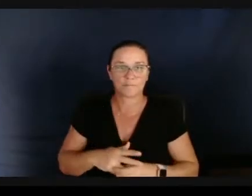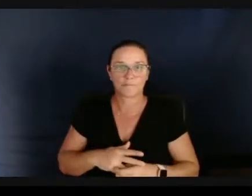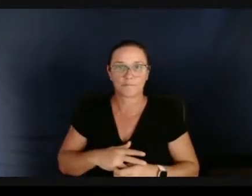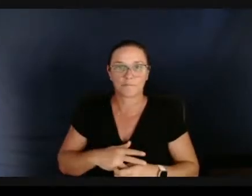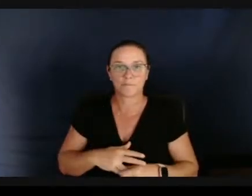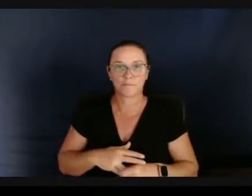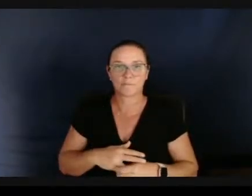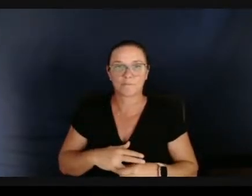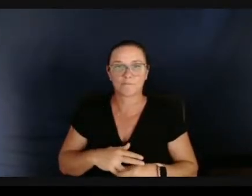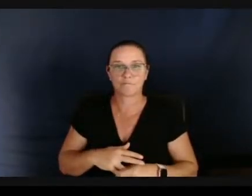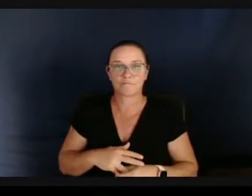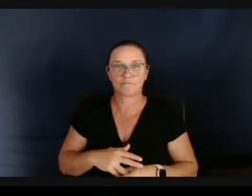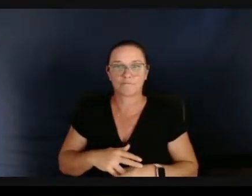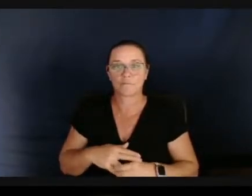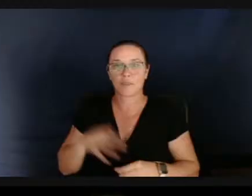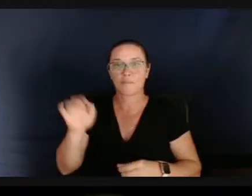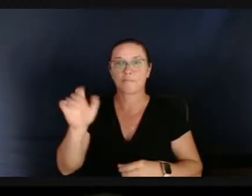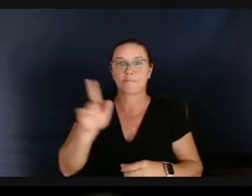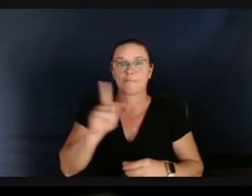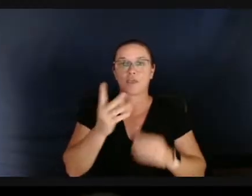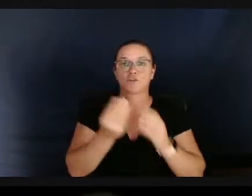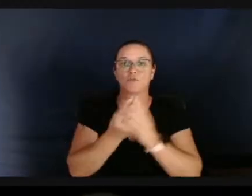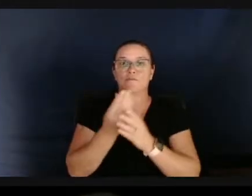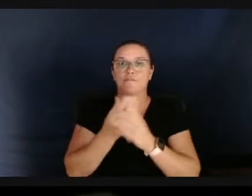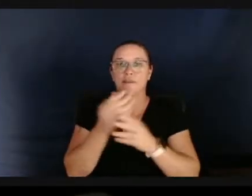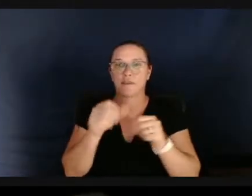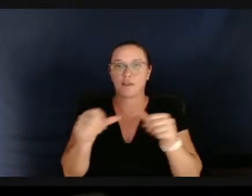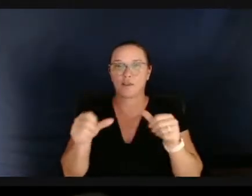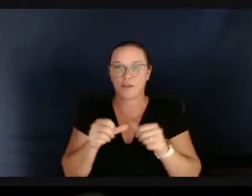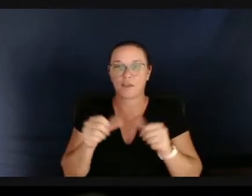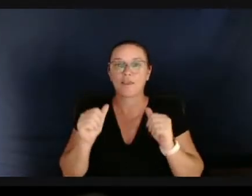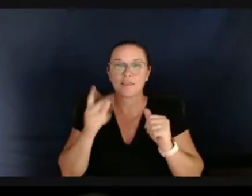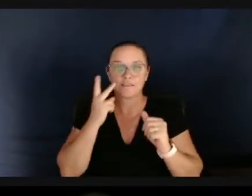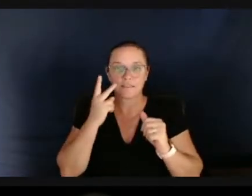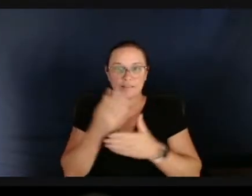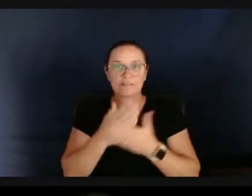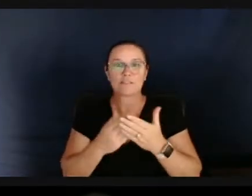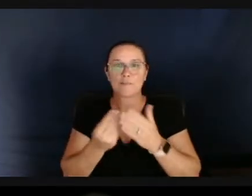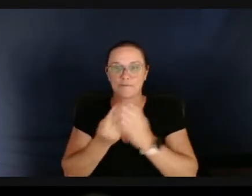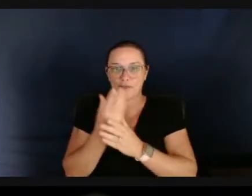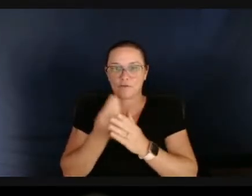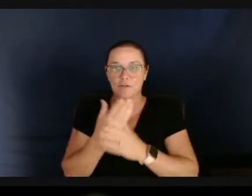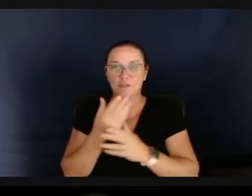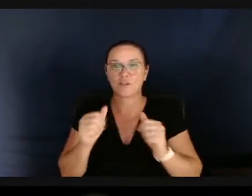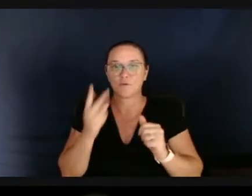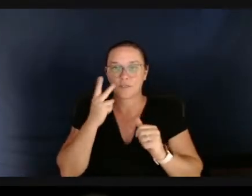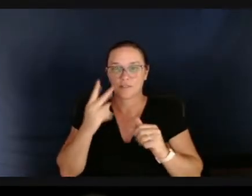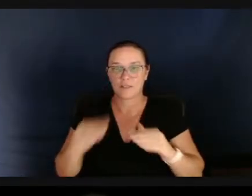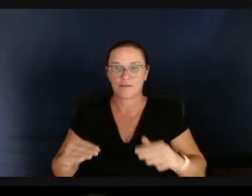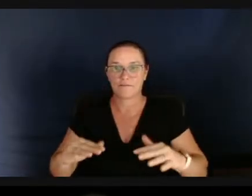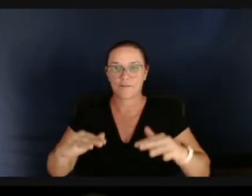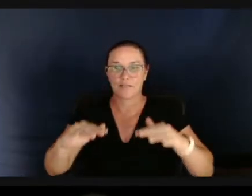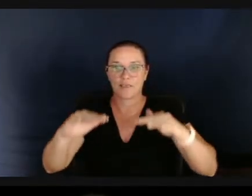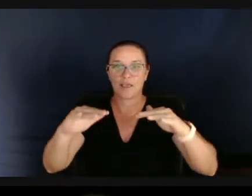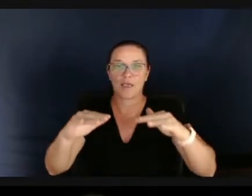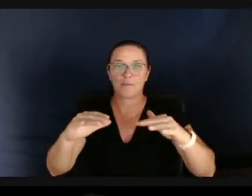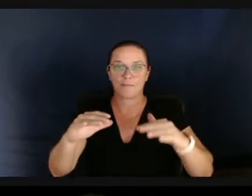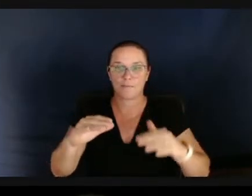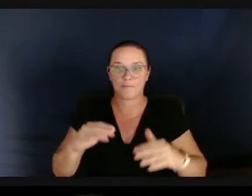And let's come back to the vent area where we'll catch a few of these fountain views. But now you can really see the filling of the crater much more